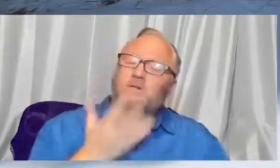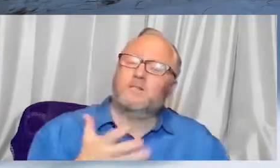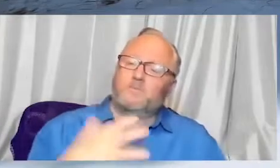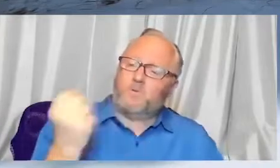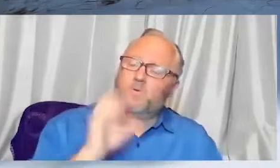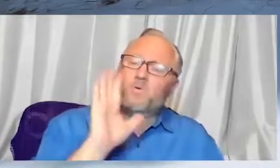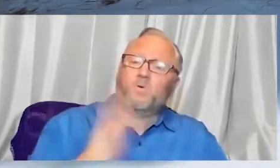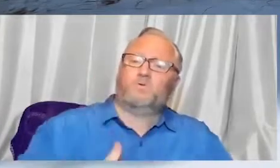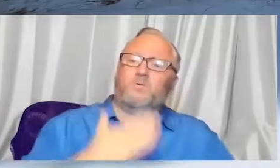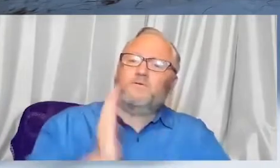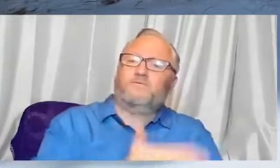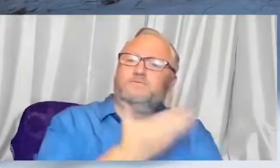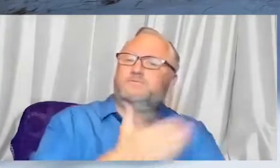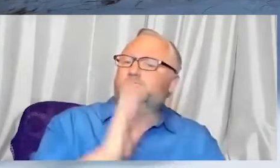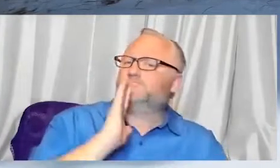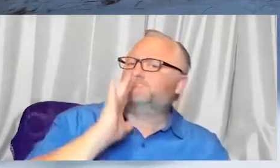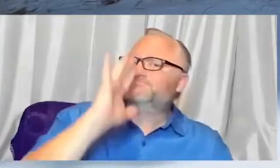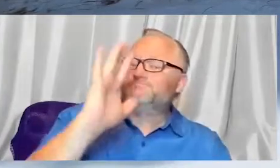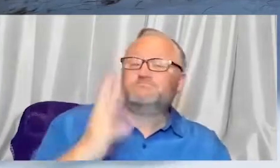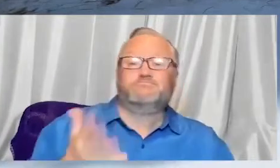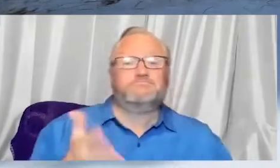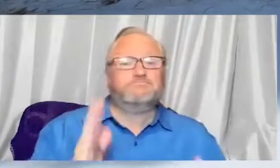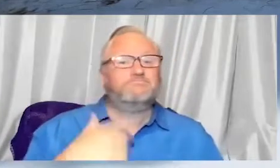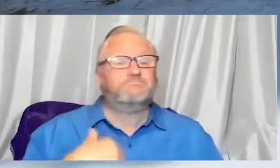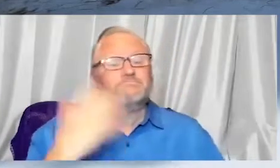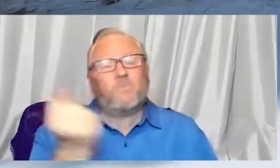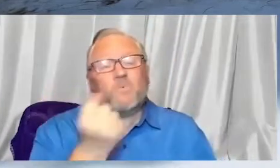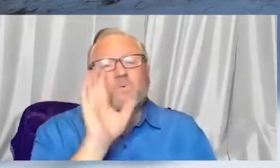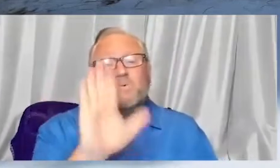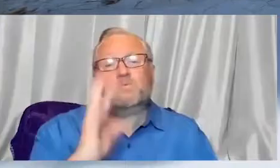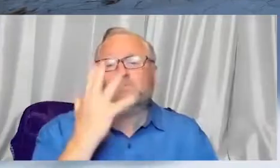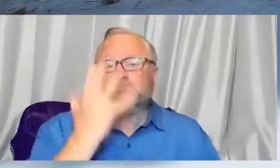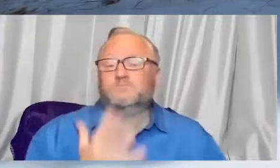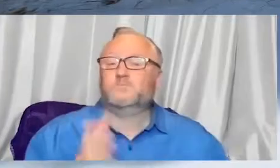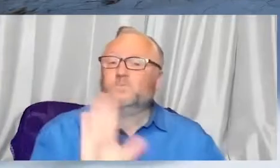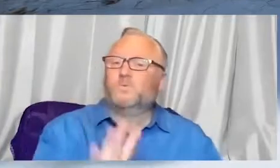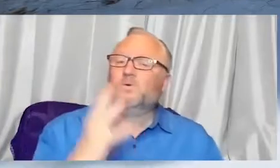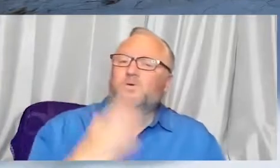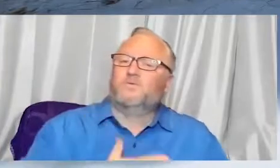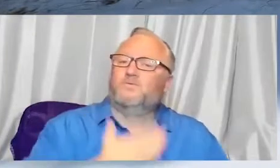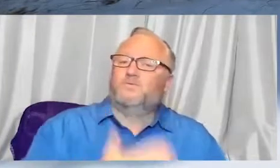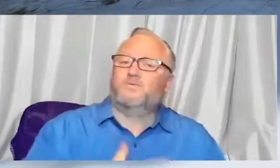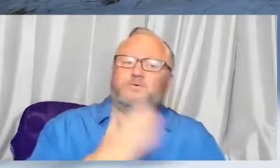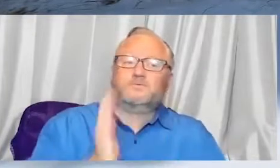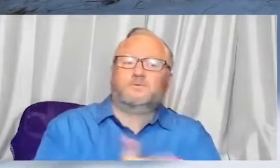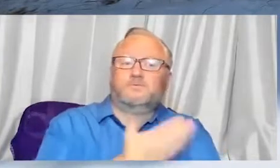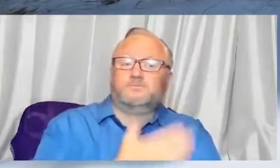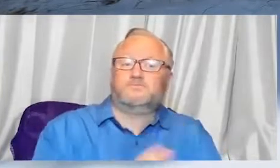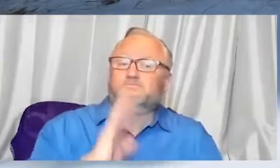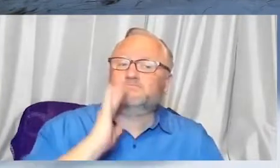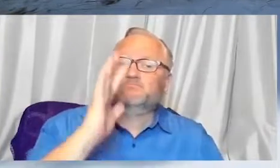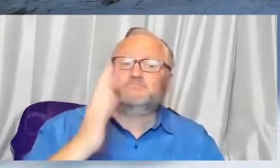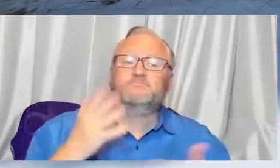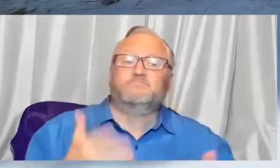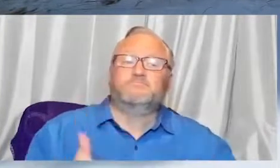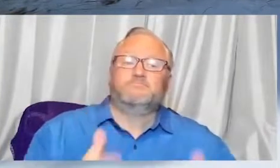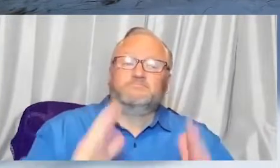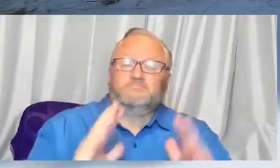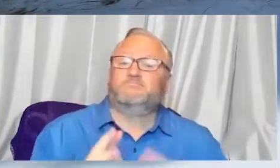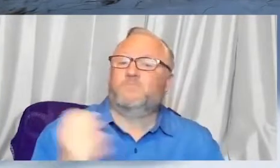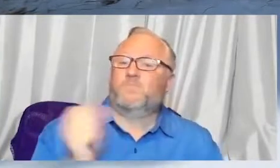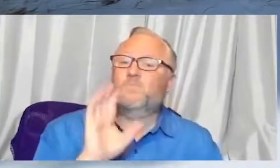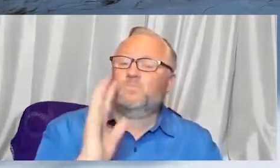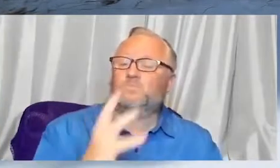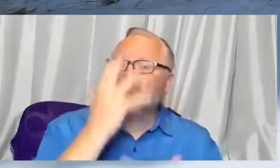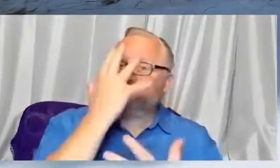joyful song. Whoa, whoa, let me hold your sorrow. Whoa, whoa, let me hold your joyful song. Whoa, whoa, let me hold your sorrow.